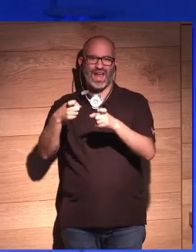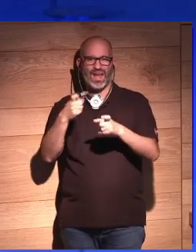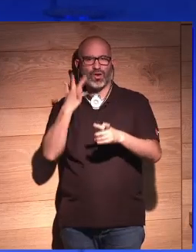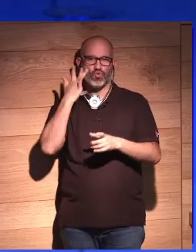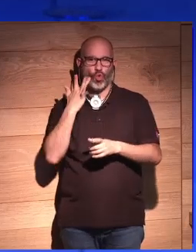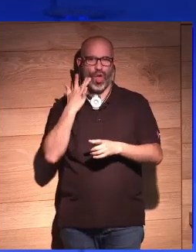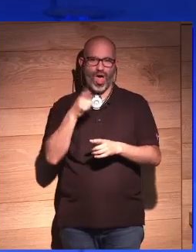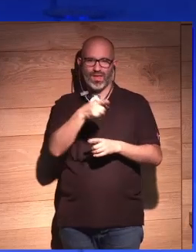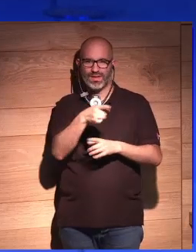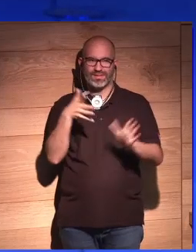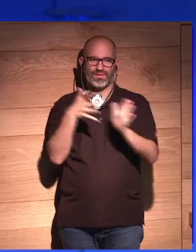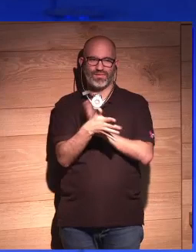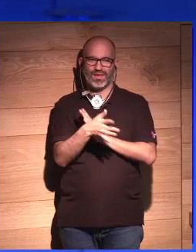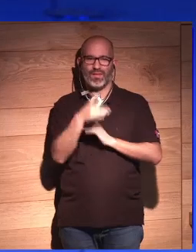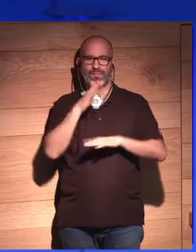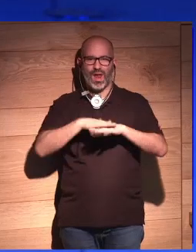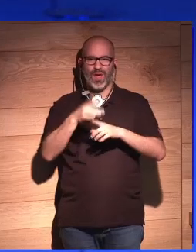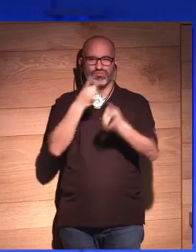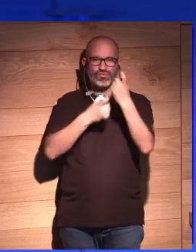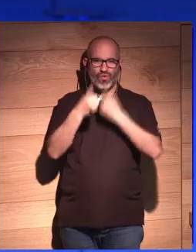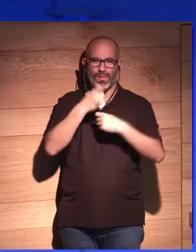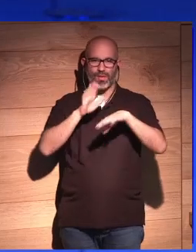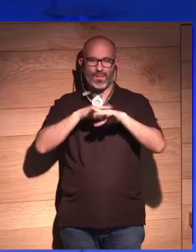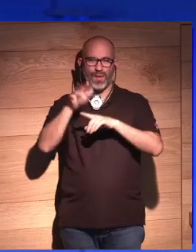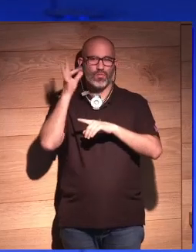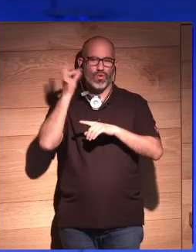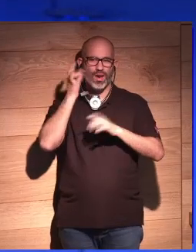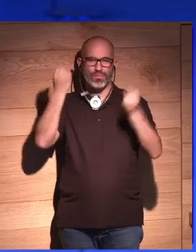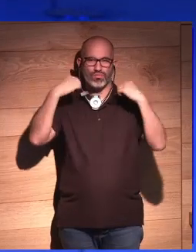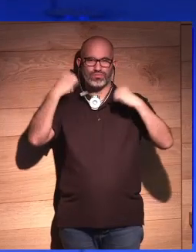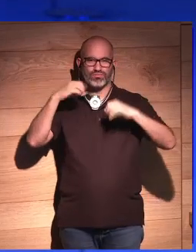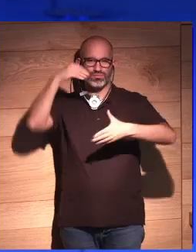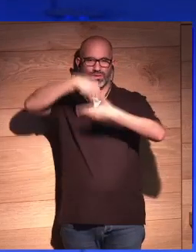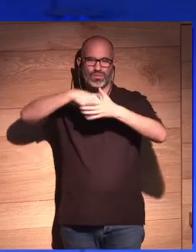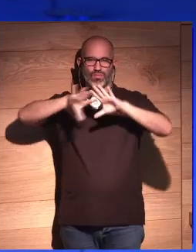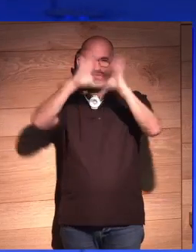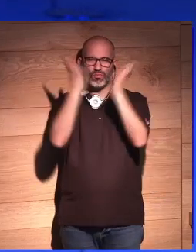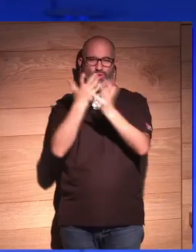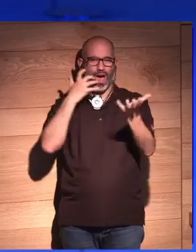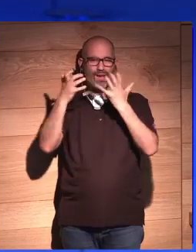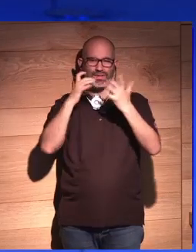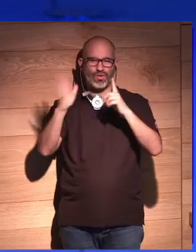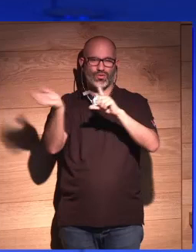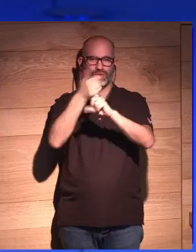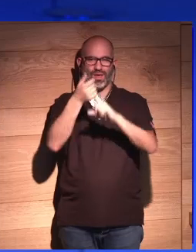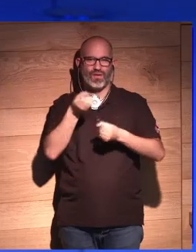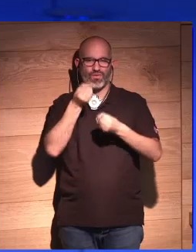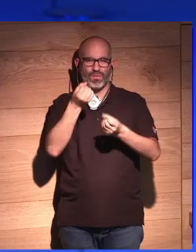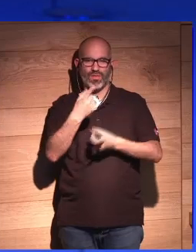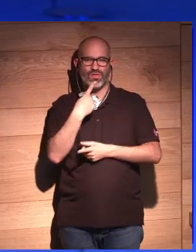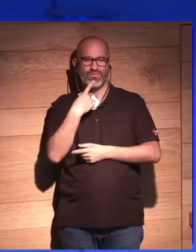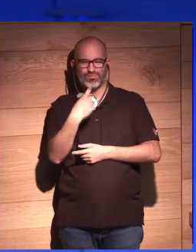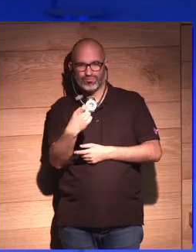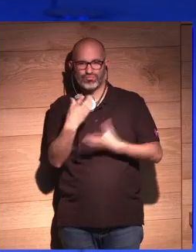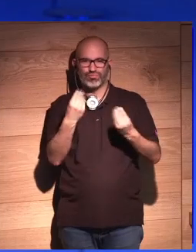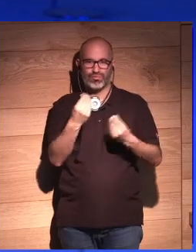on women who were practicing in the art world. So she set up a website so that anybody could upload women in practice or